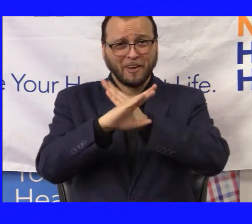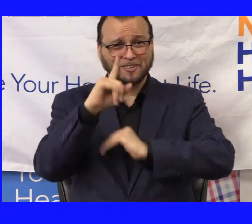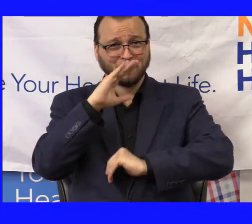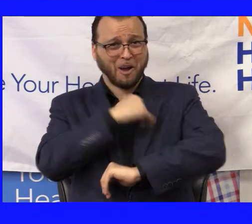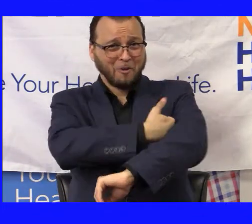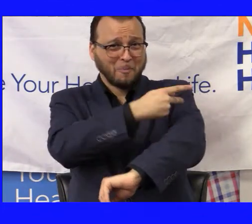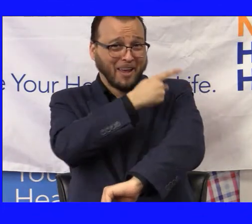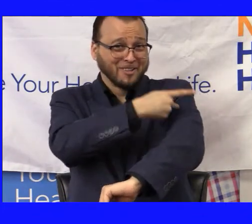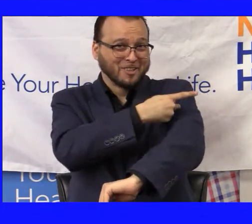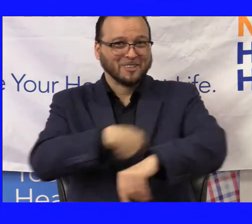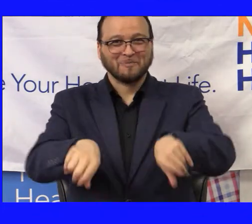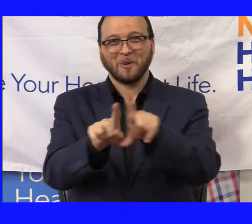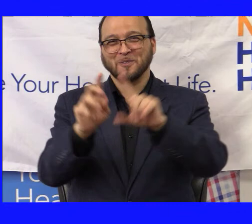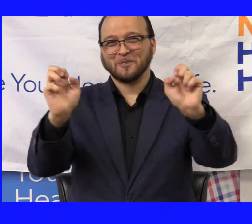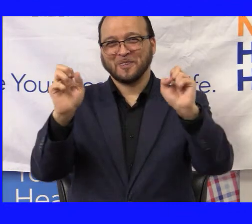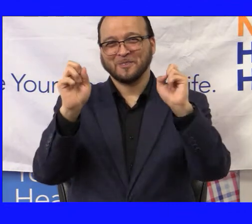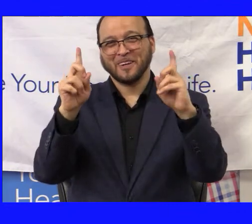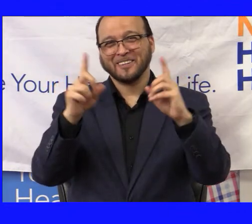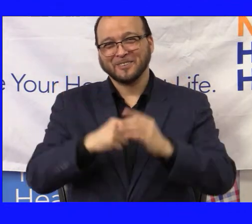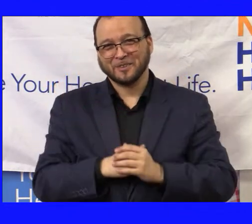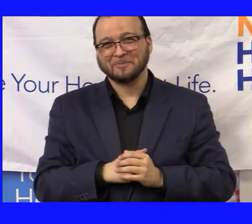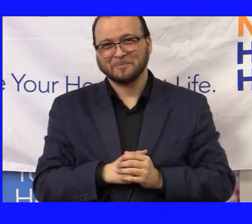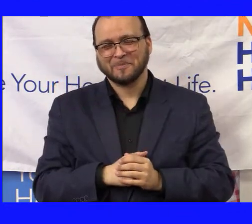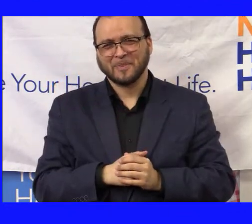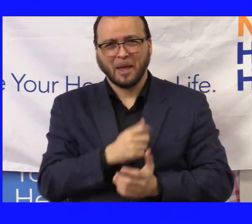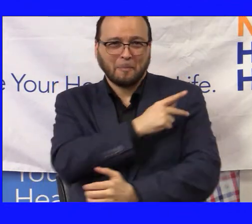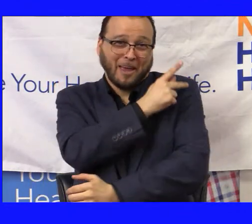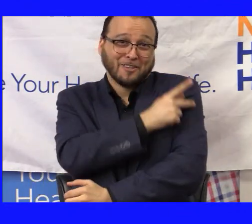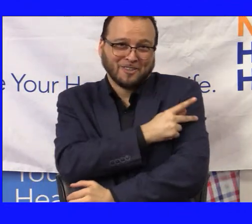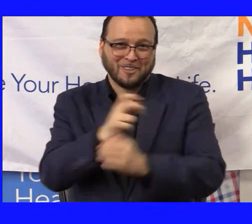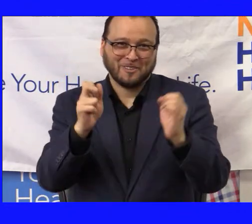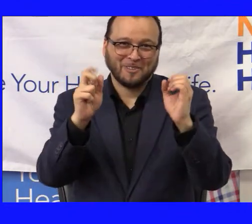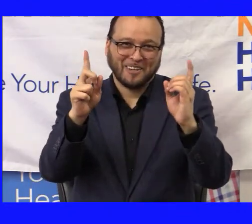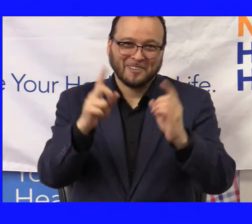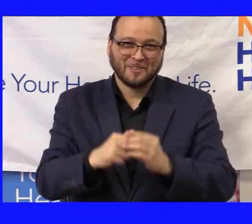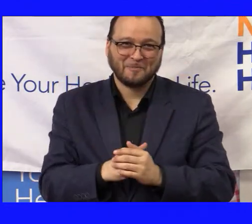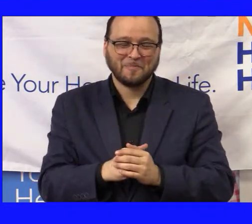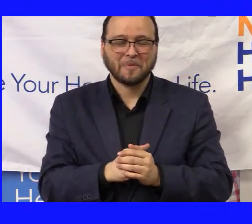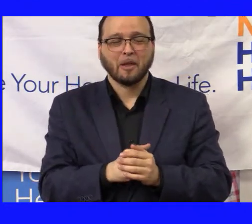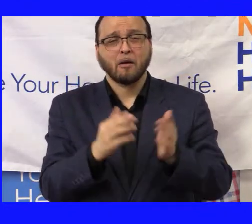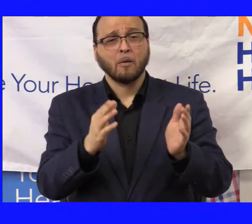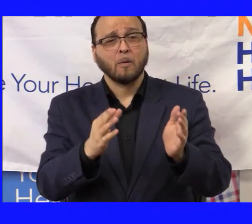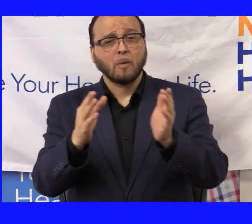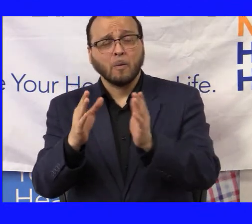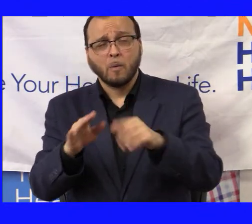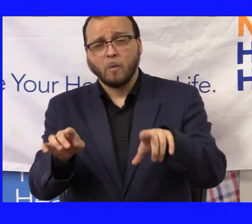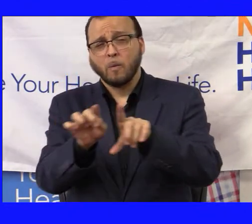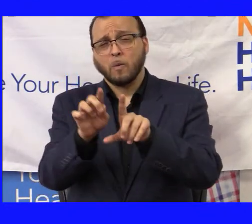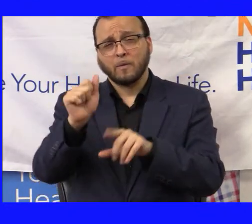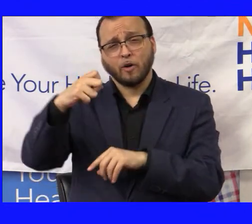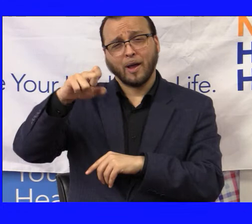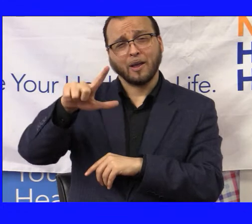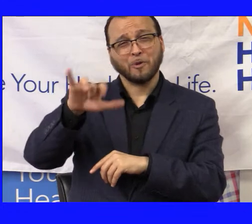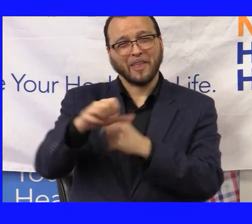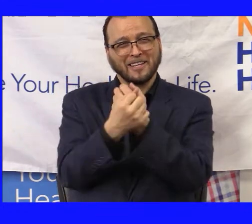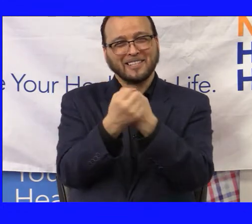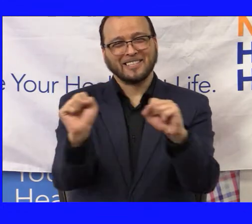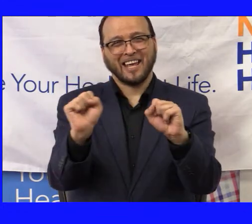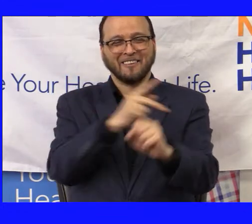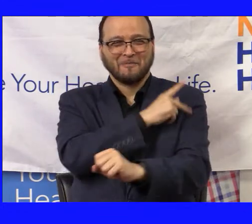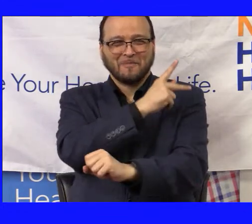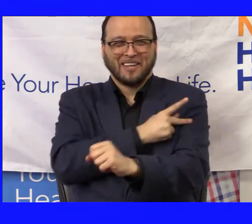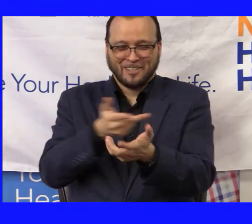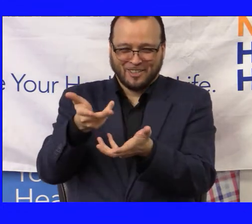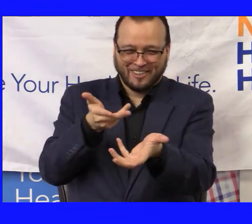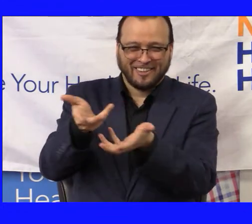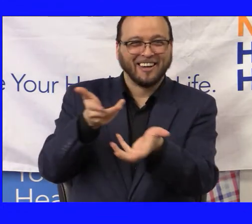patients and also education, patient education. Also, April is Safe Patient Handling Awareness Month.